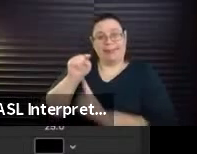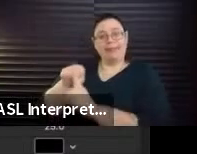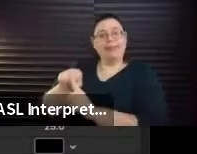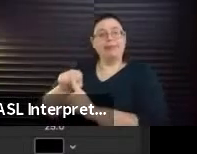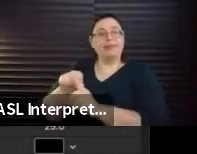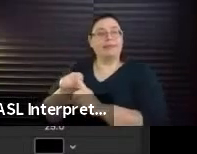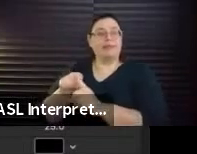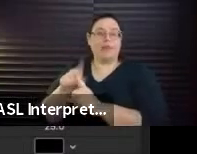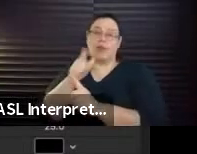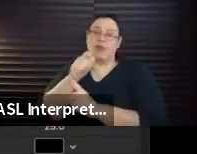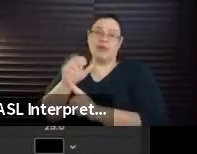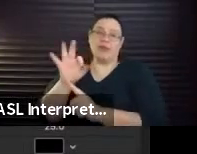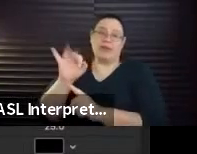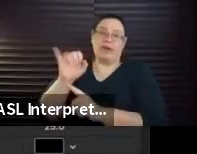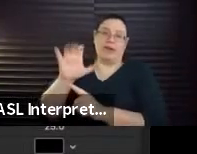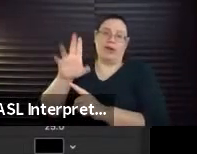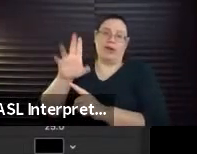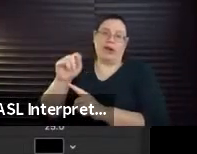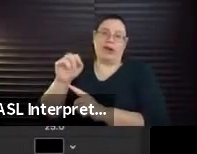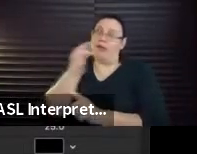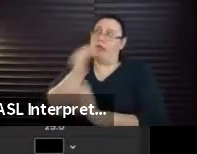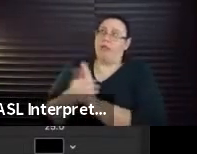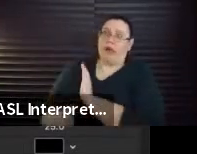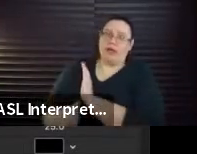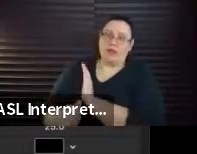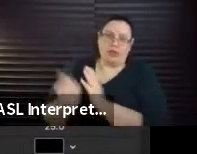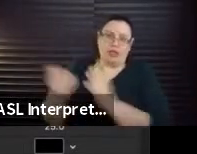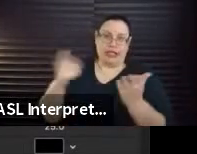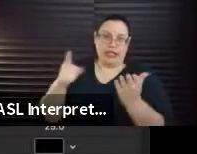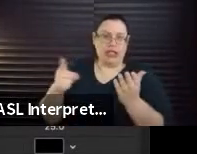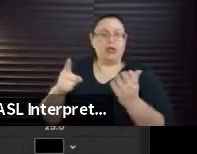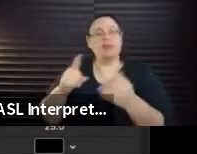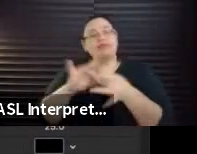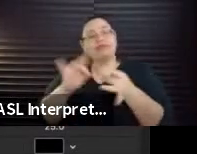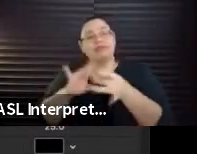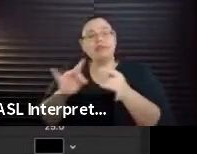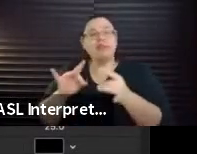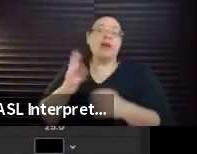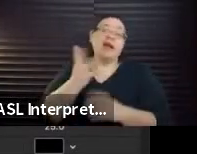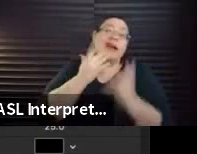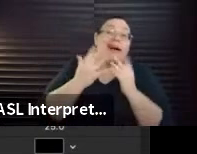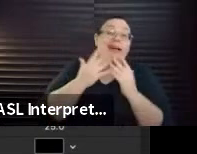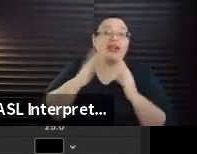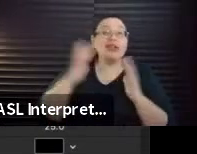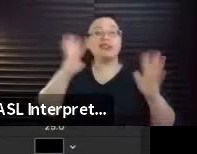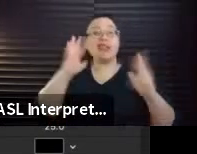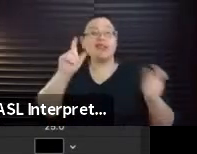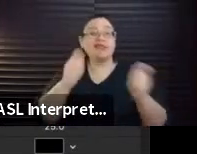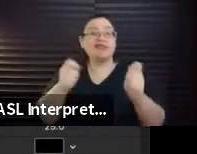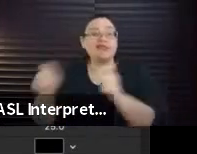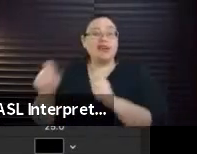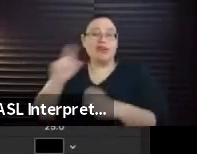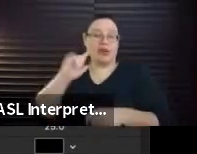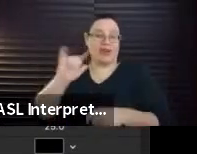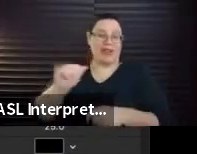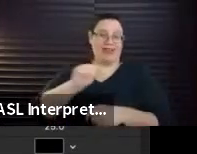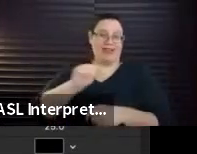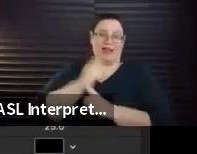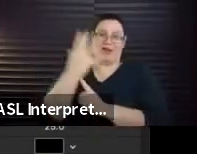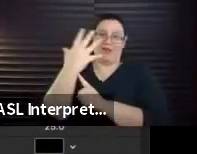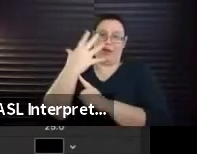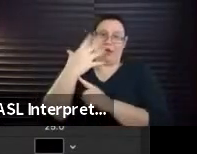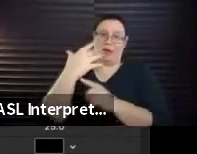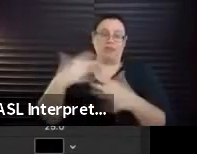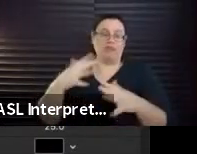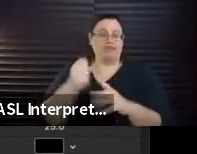Cut expert, who's gonna go over some color and sound adjustments that you can make to make those self-tapes really pop.